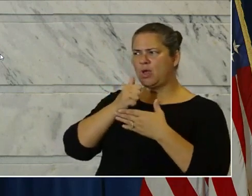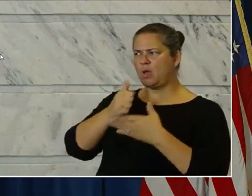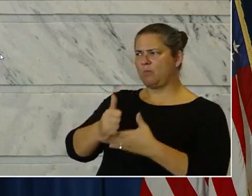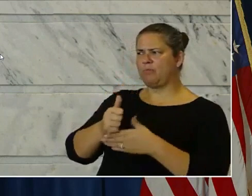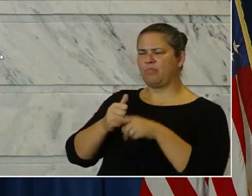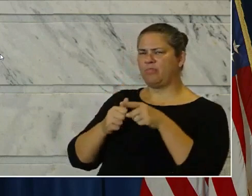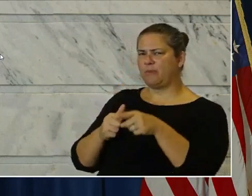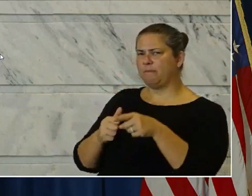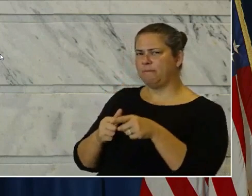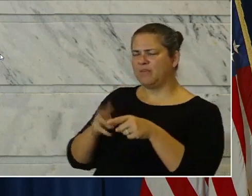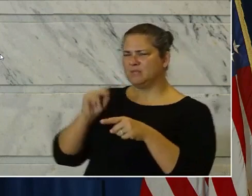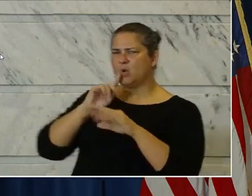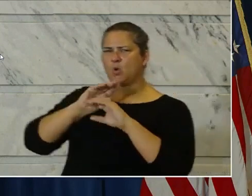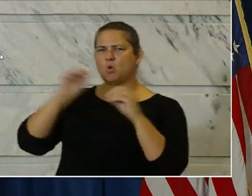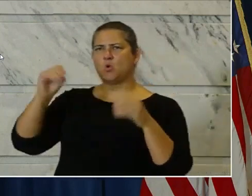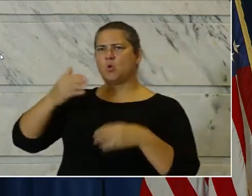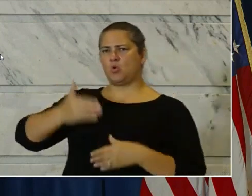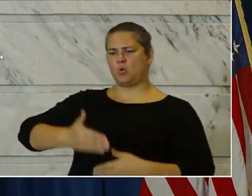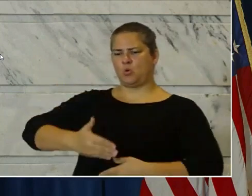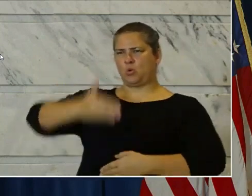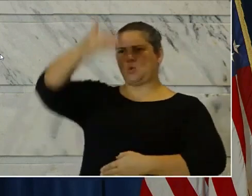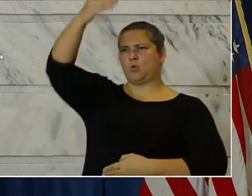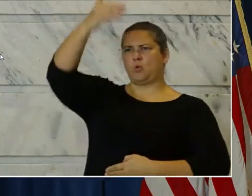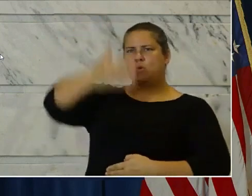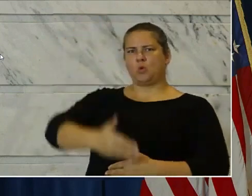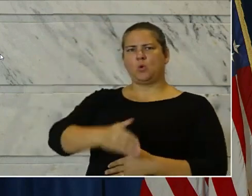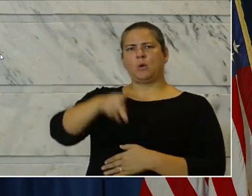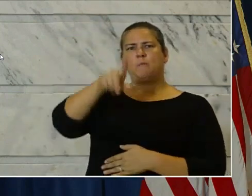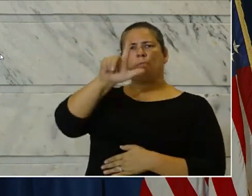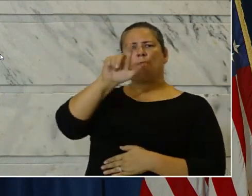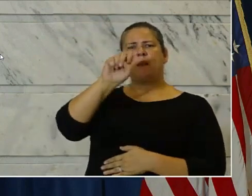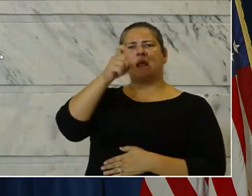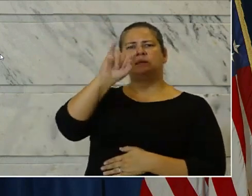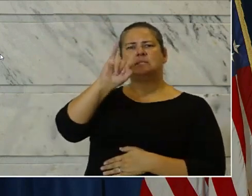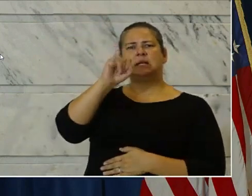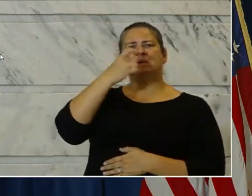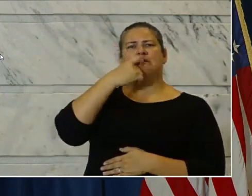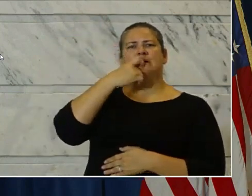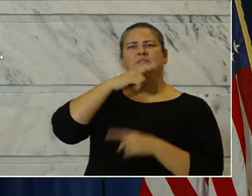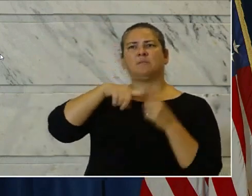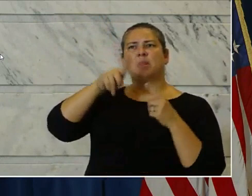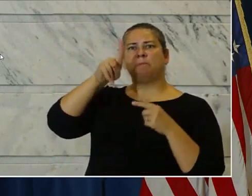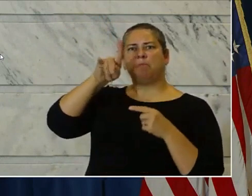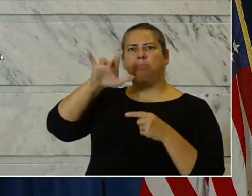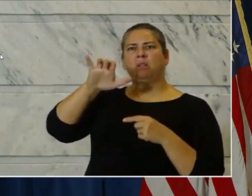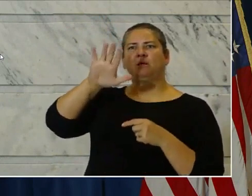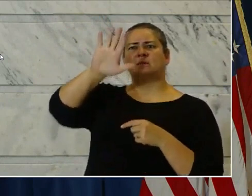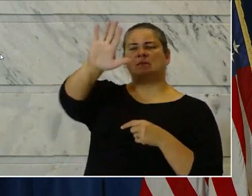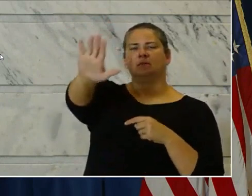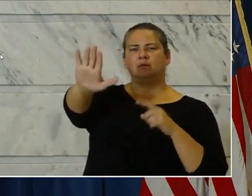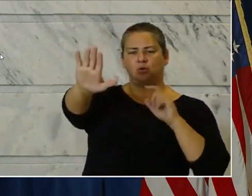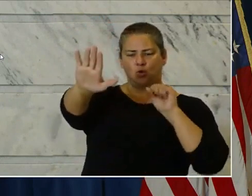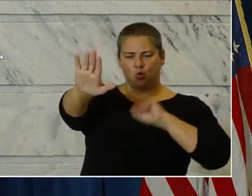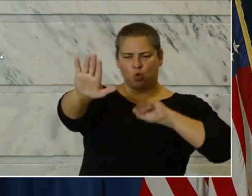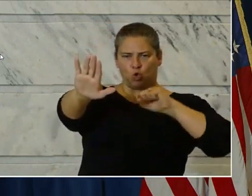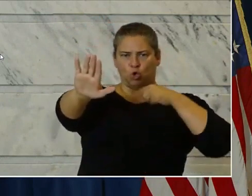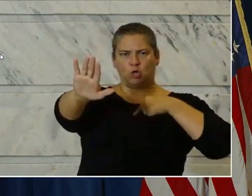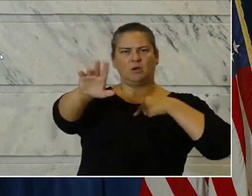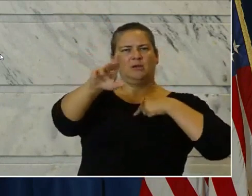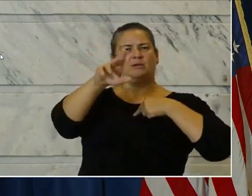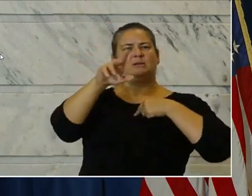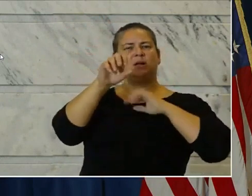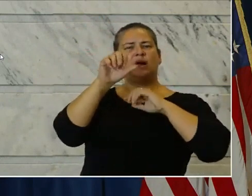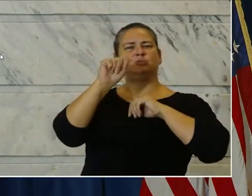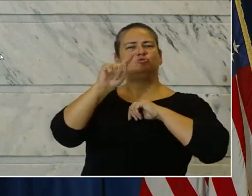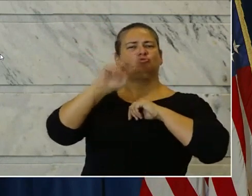is no plexiglass between the workers and the general public, where there is, you know, many other places, including, you know, room